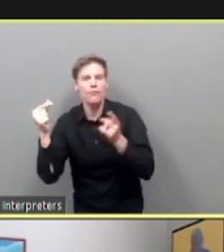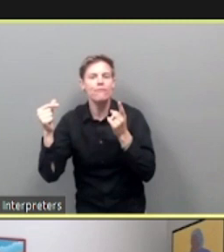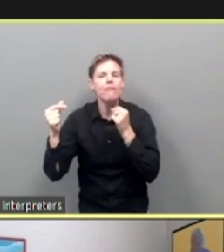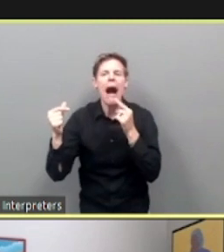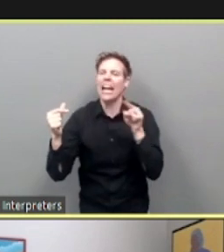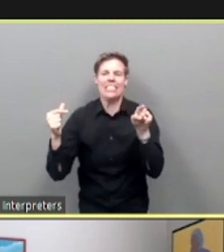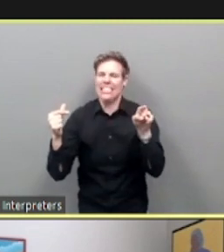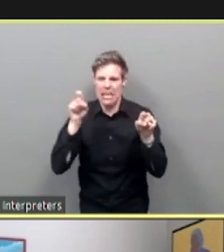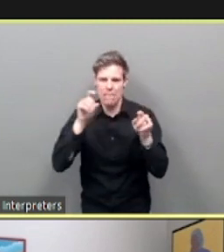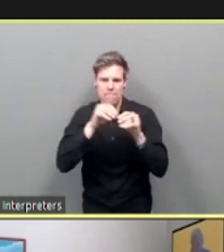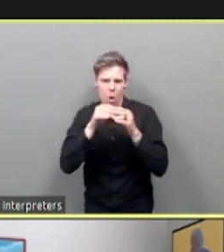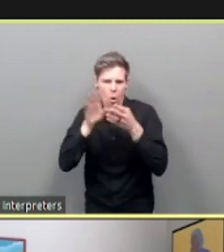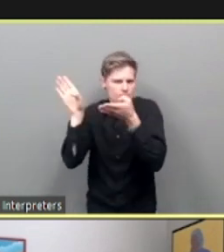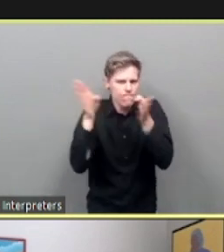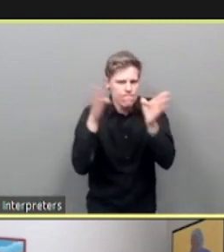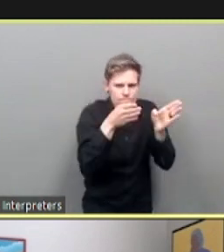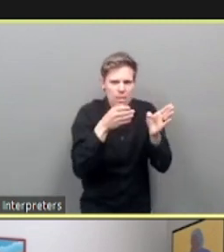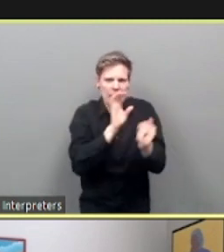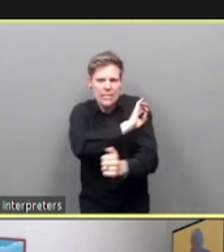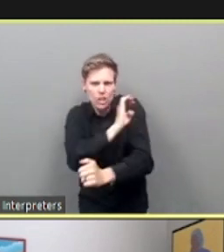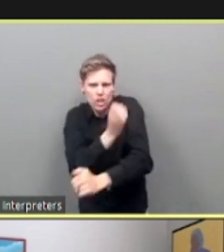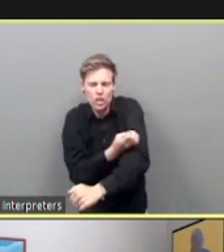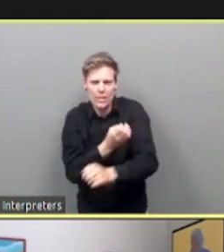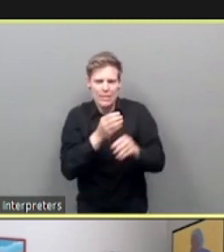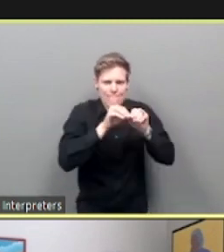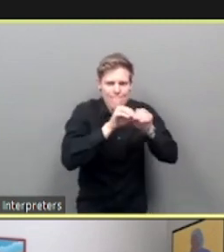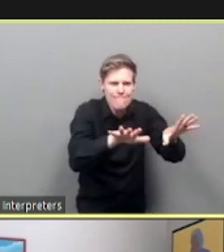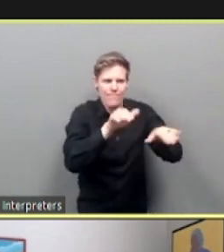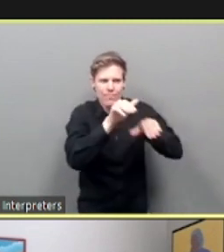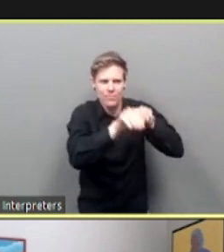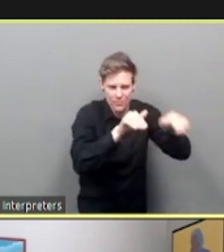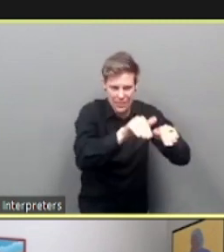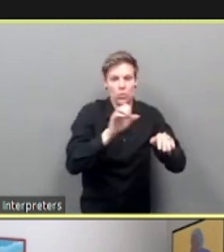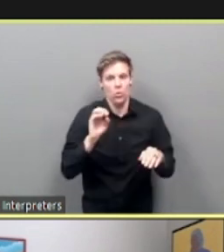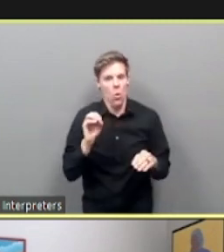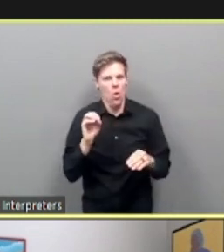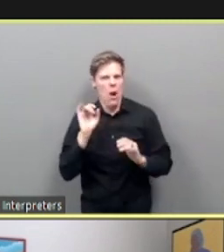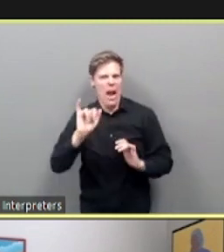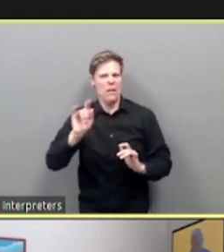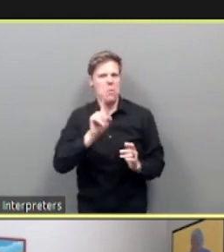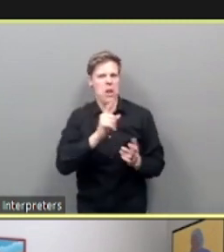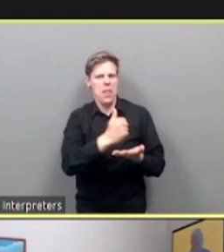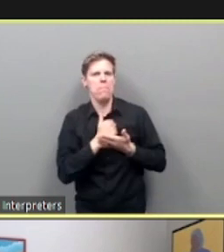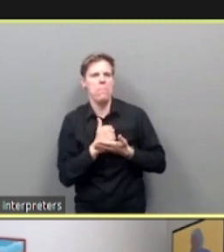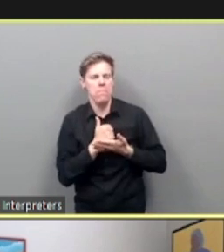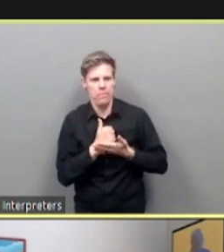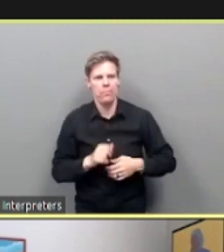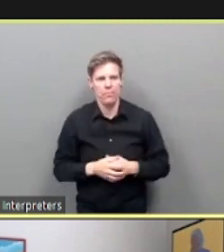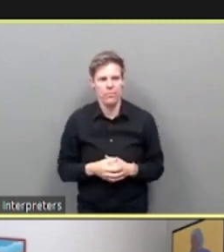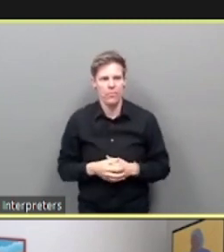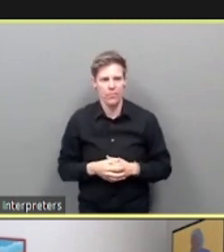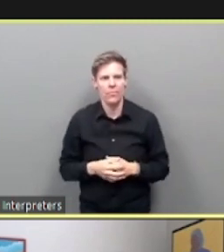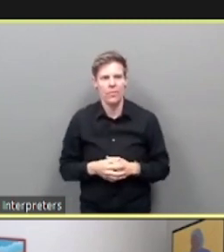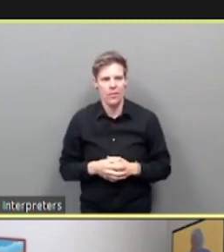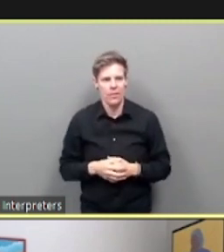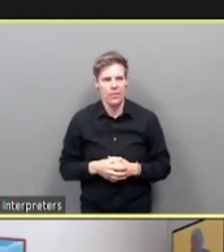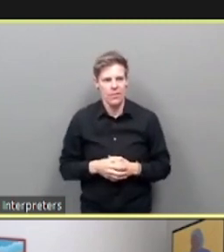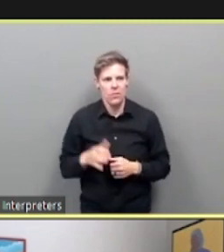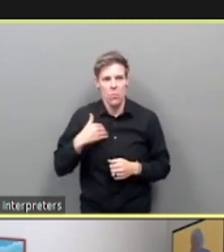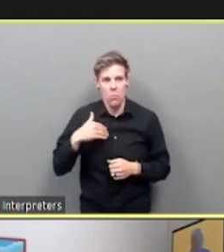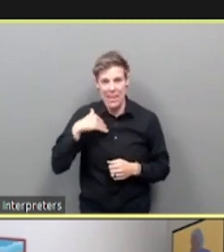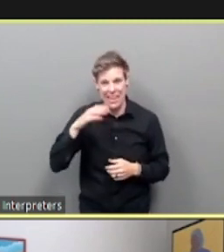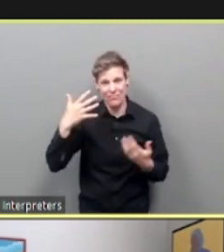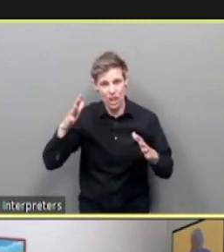One of the things actually the Department of Health is doing right now, we have allocated $8 million over a period of 2